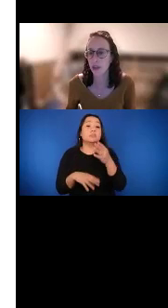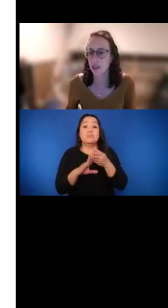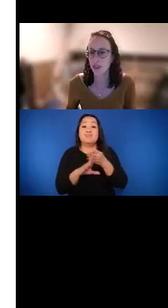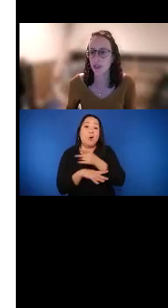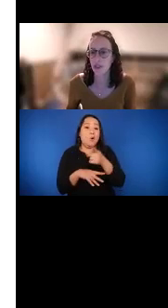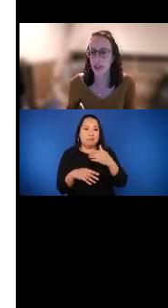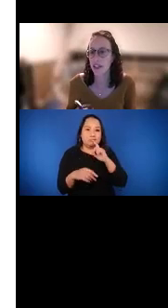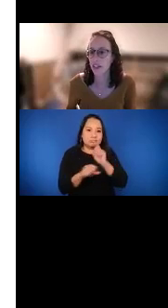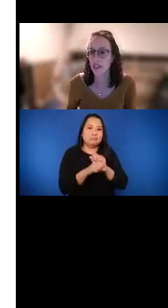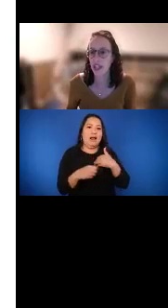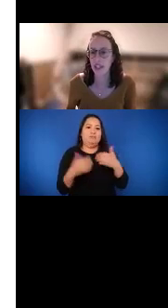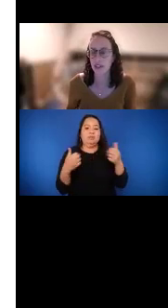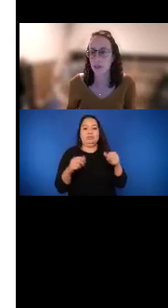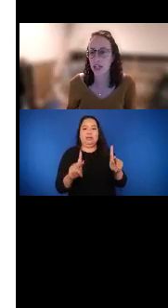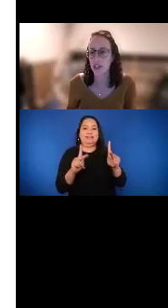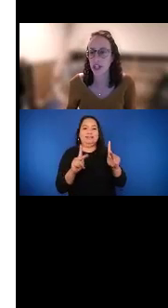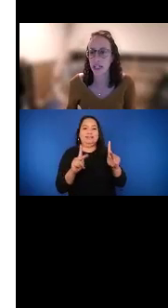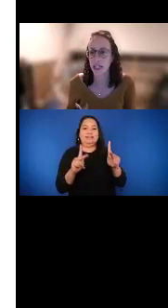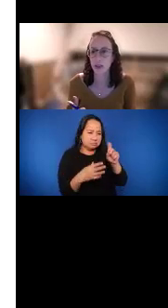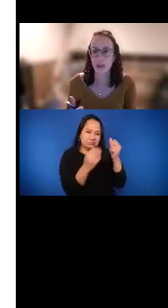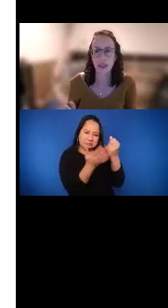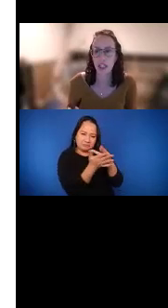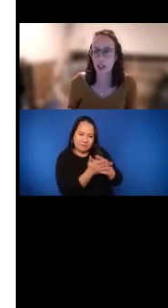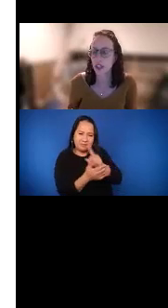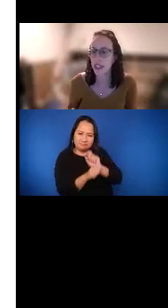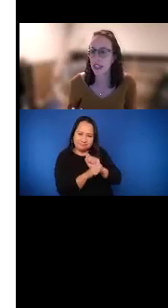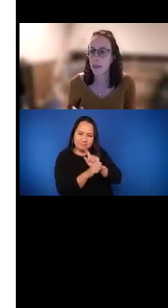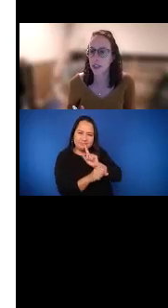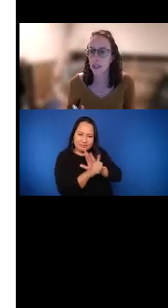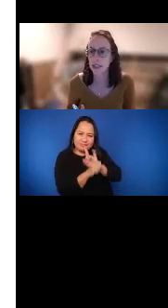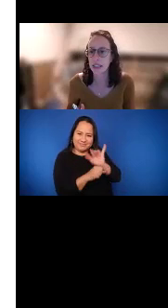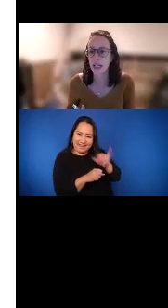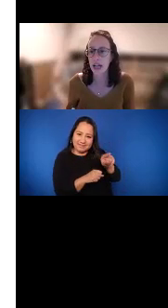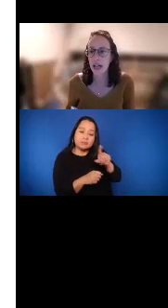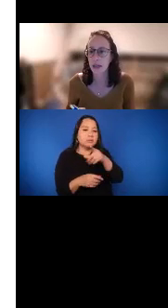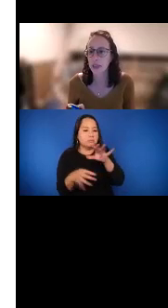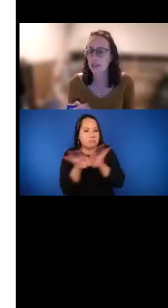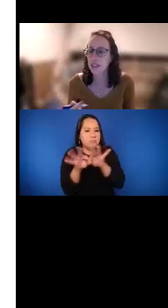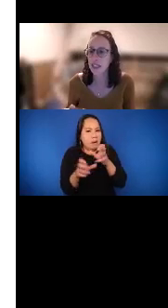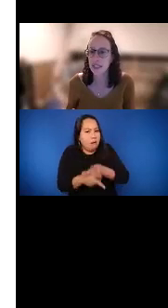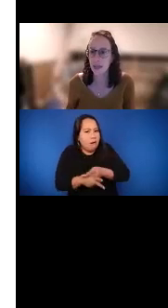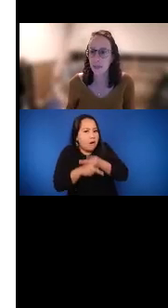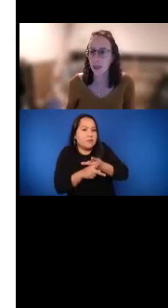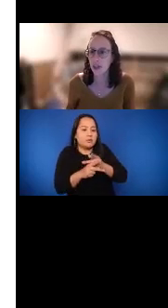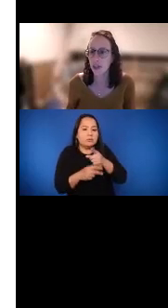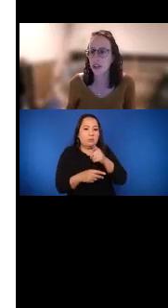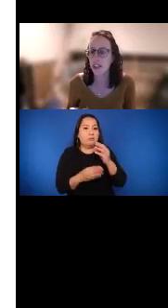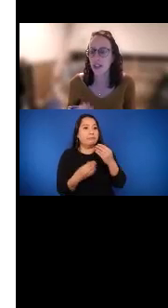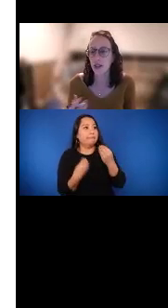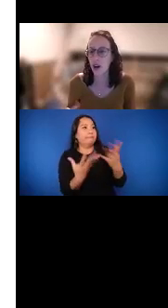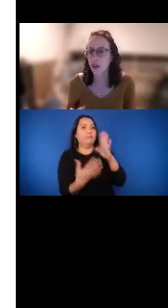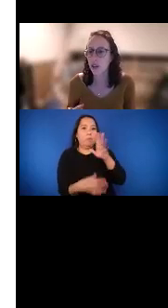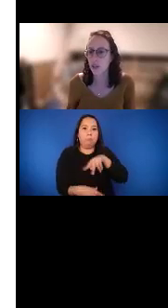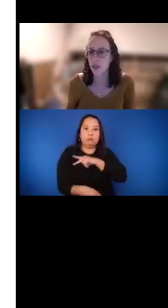out personal identifying information like social security numbers, even dates of